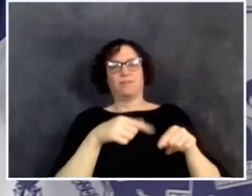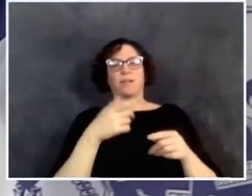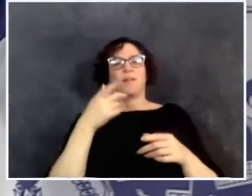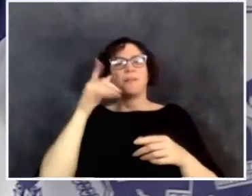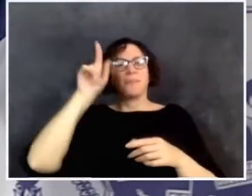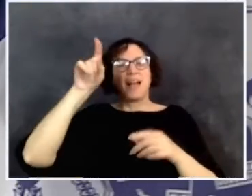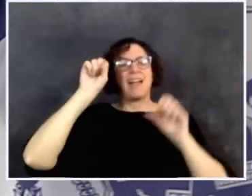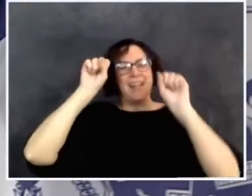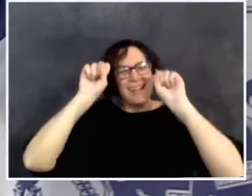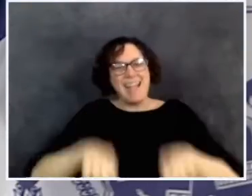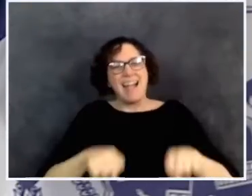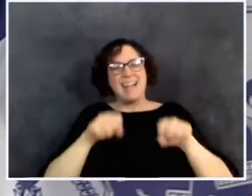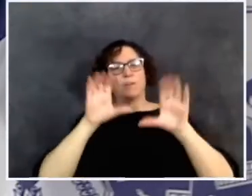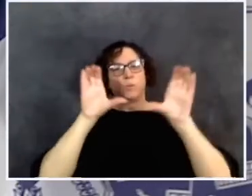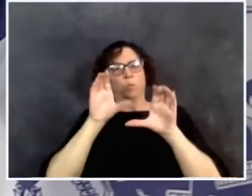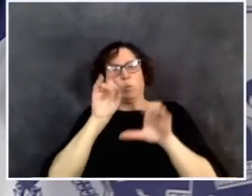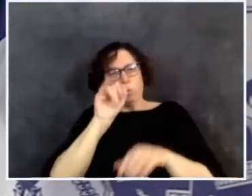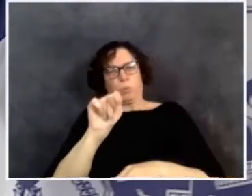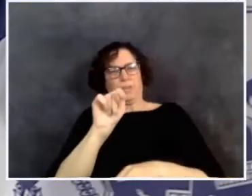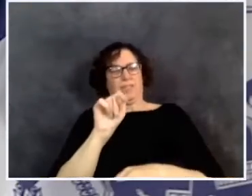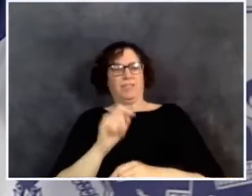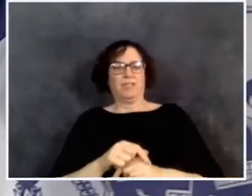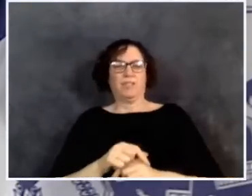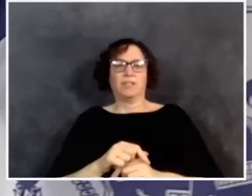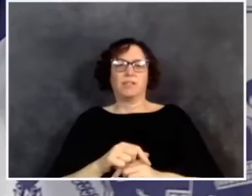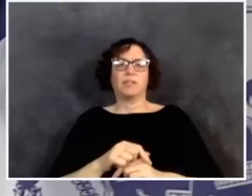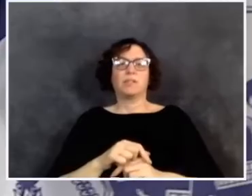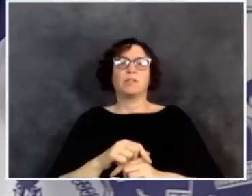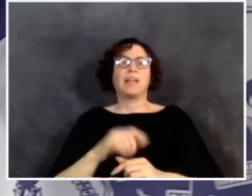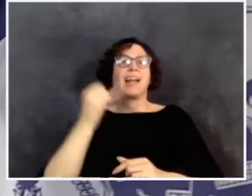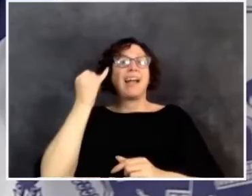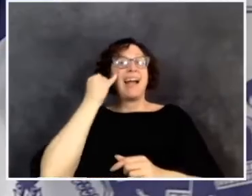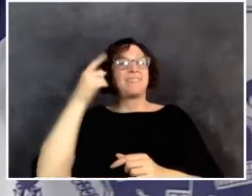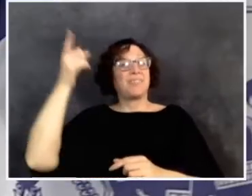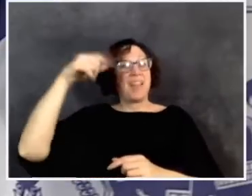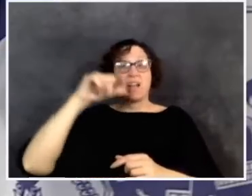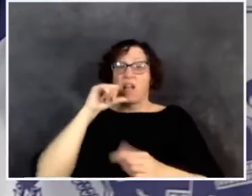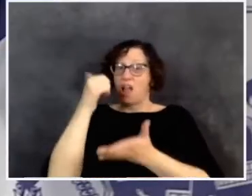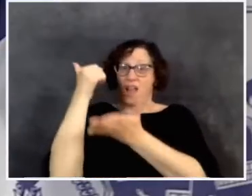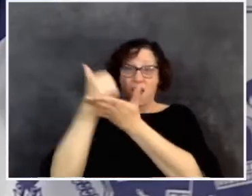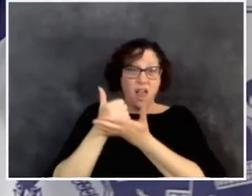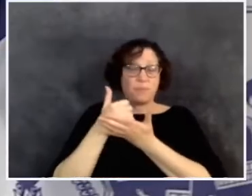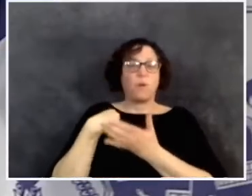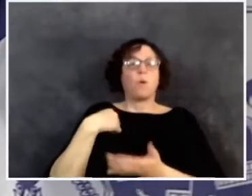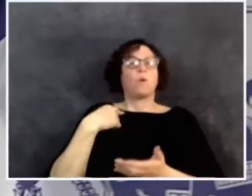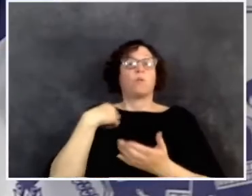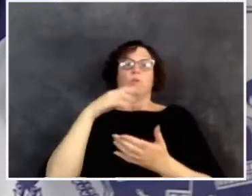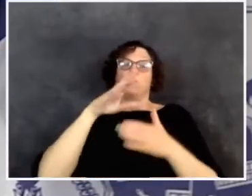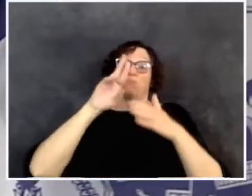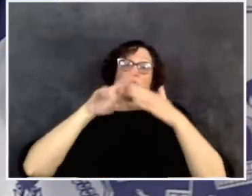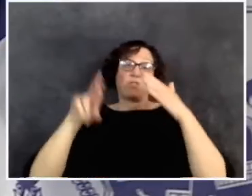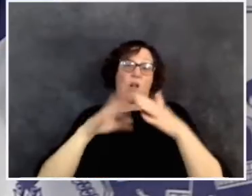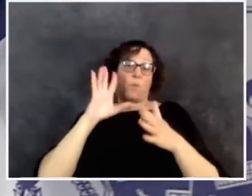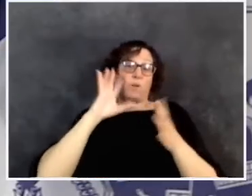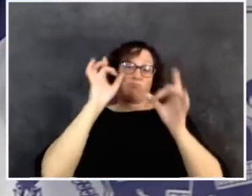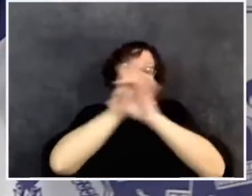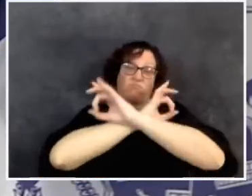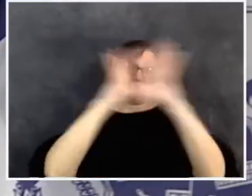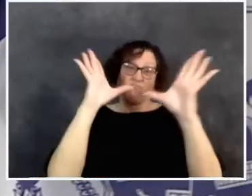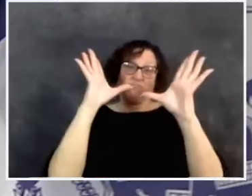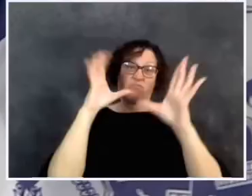be just fundamentally horrible for people, horrible for working people, but they also will set back a recovery